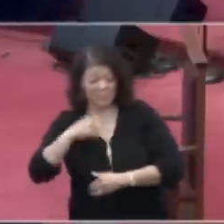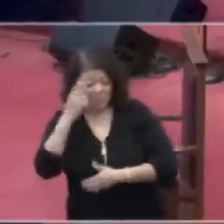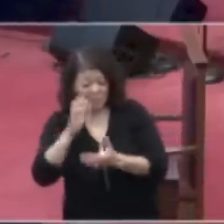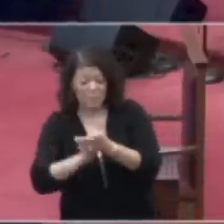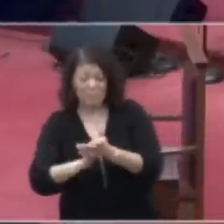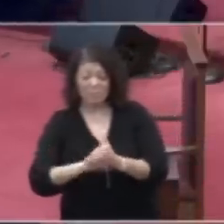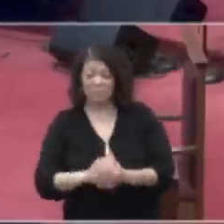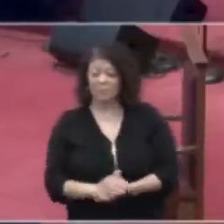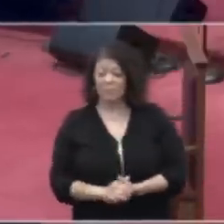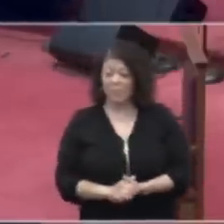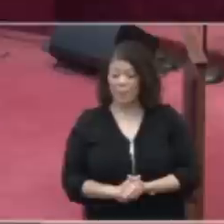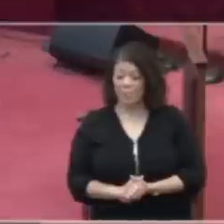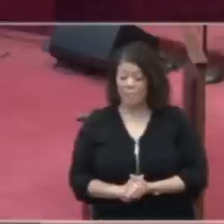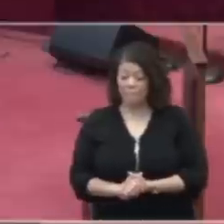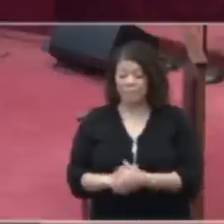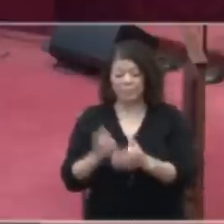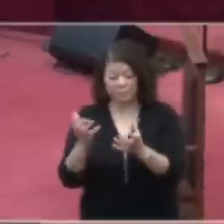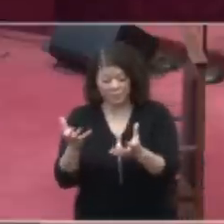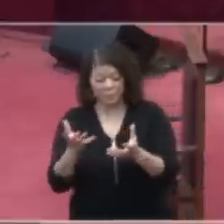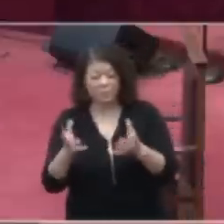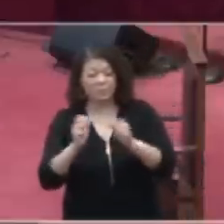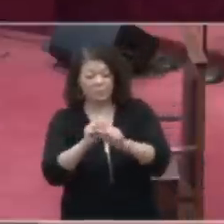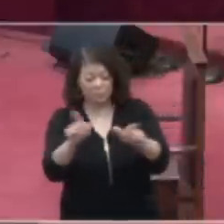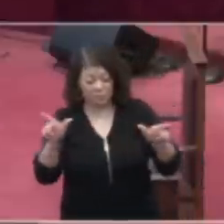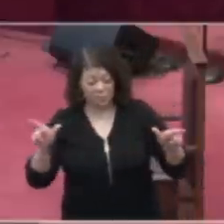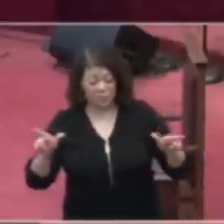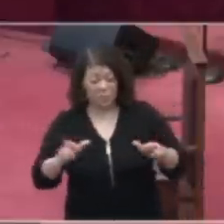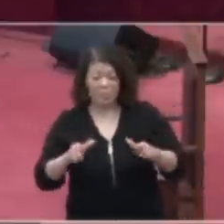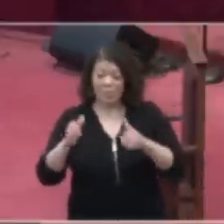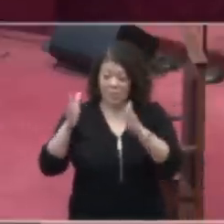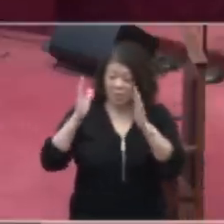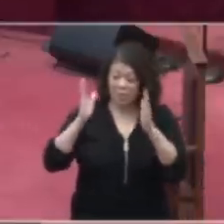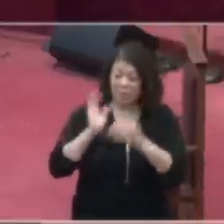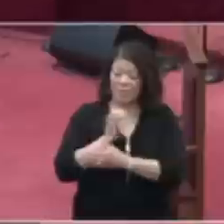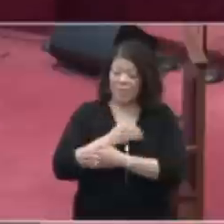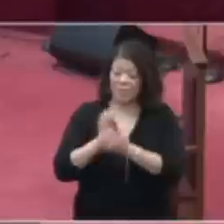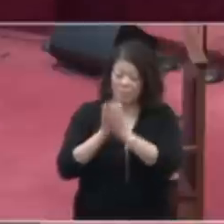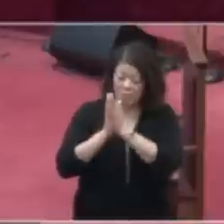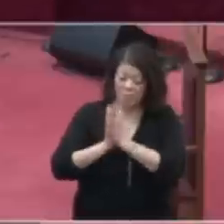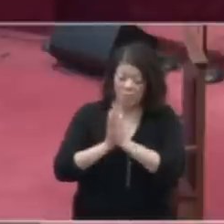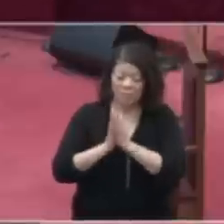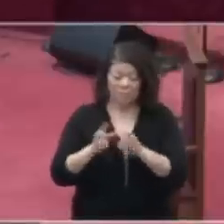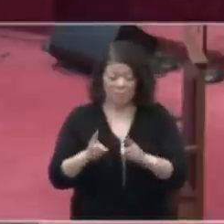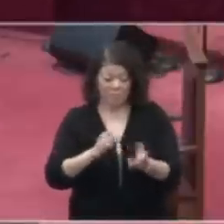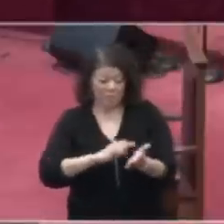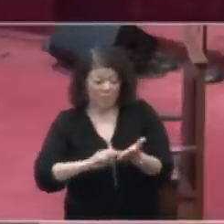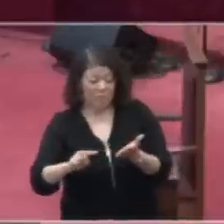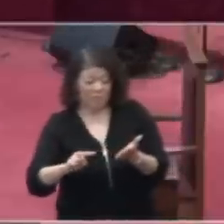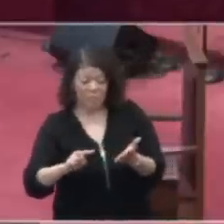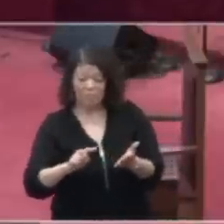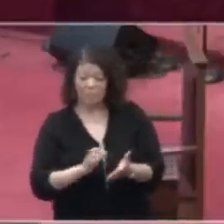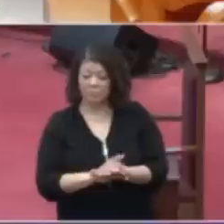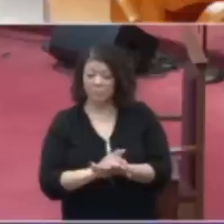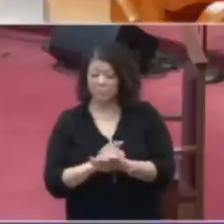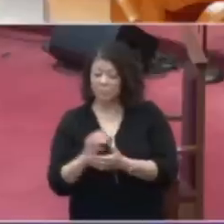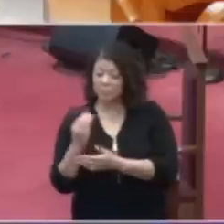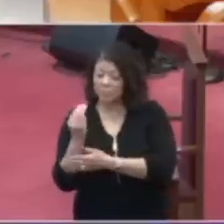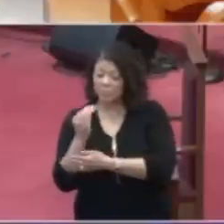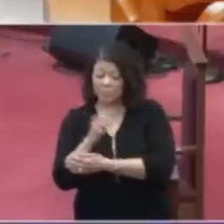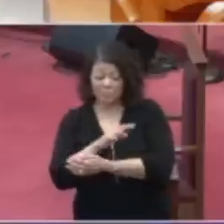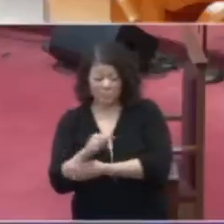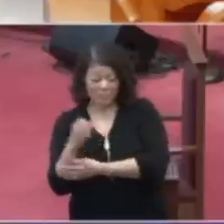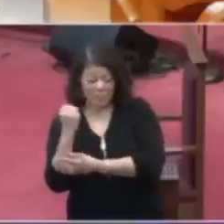And I want us to focus our prayers each week. This week, I'm going to ask you, Monday